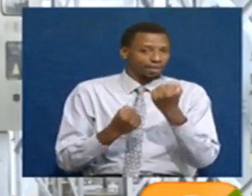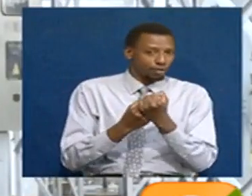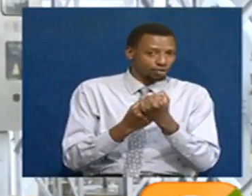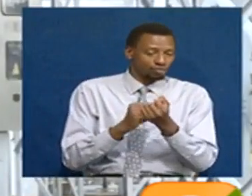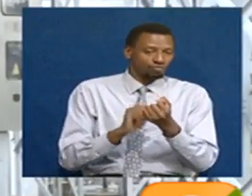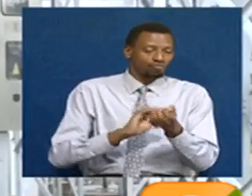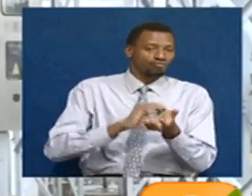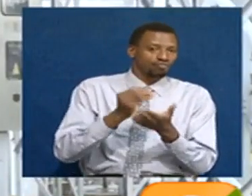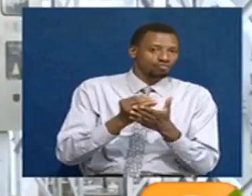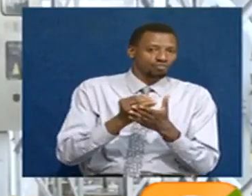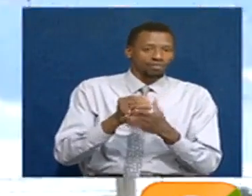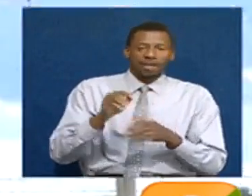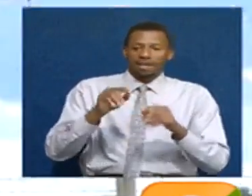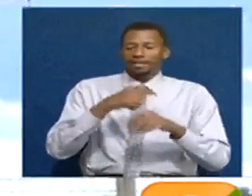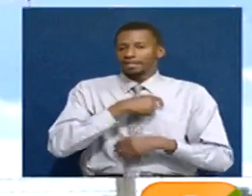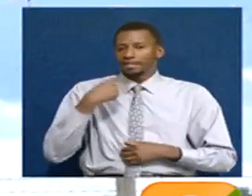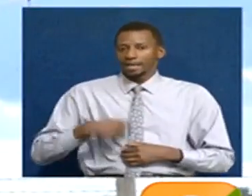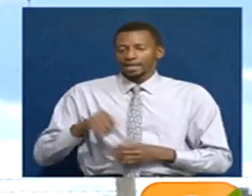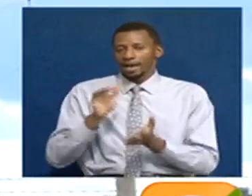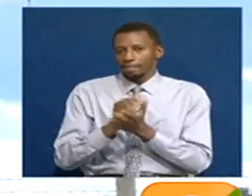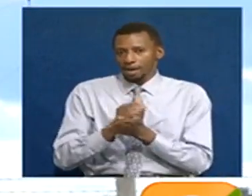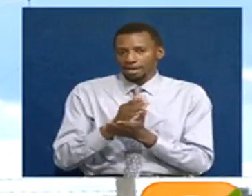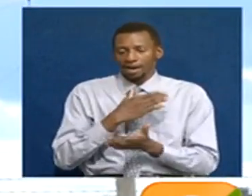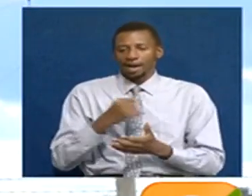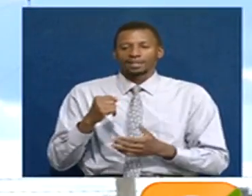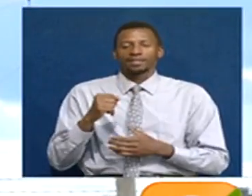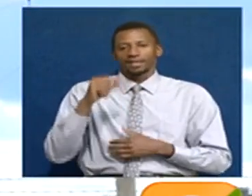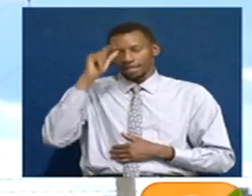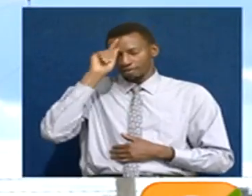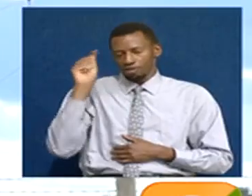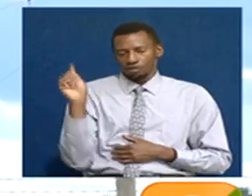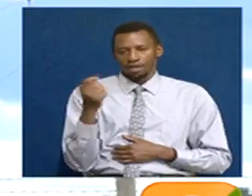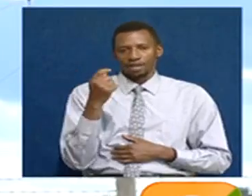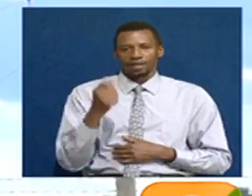Kenya and the Exim Bank of China. Jasmine Wamboi, Citizen TV.